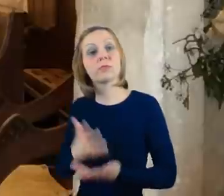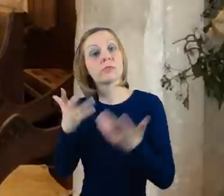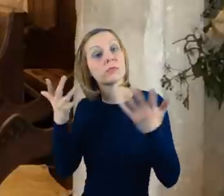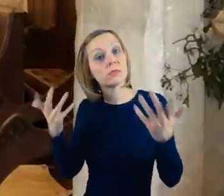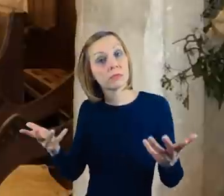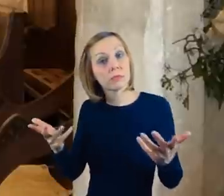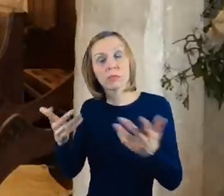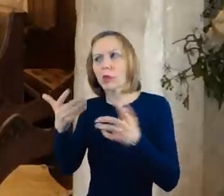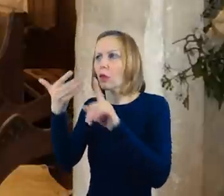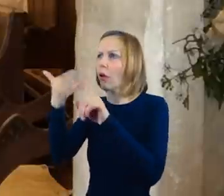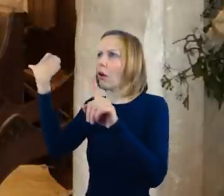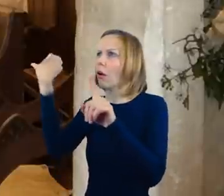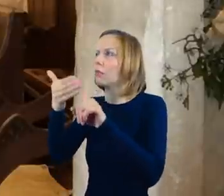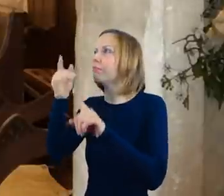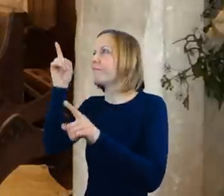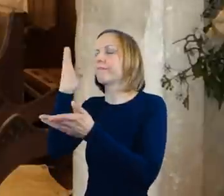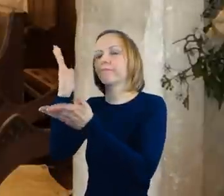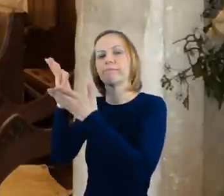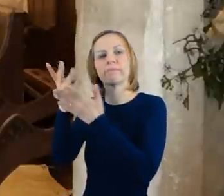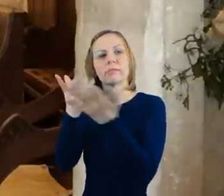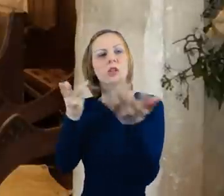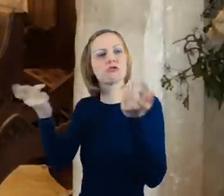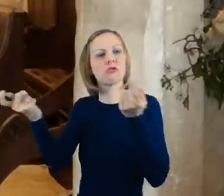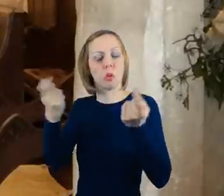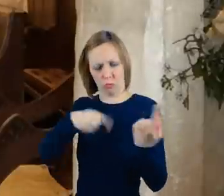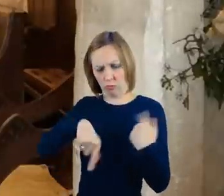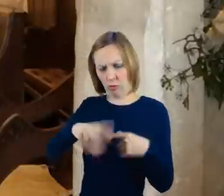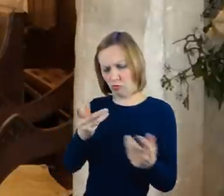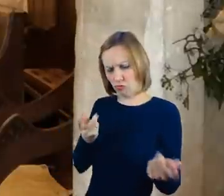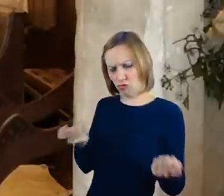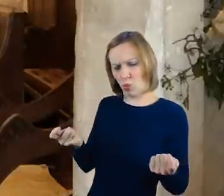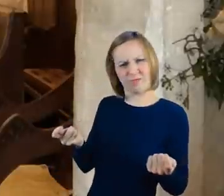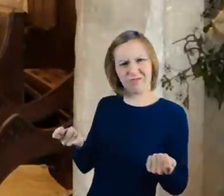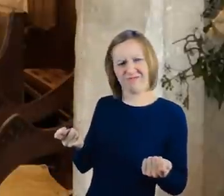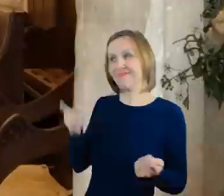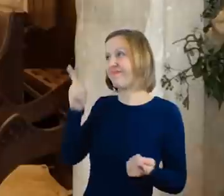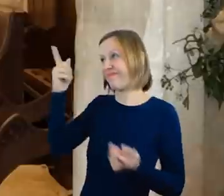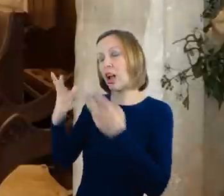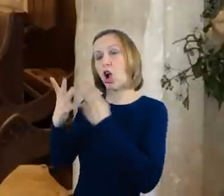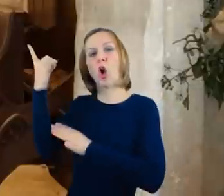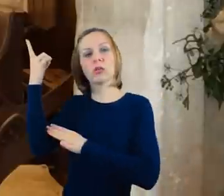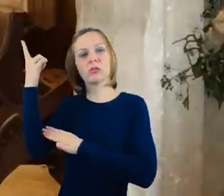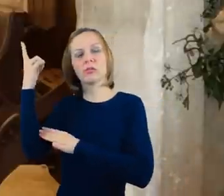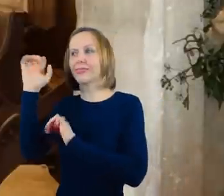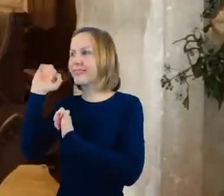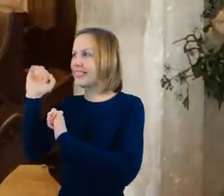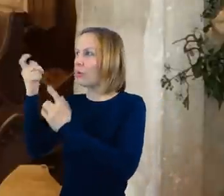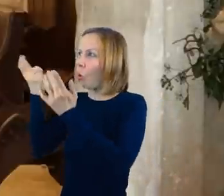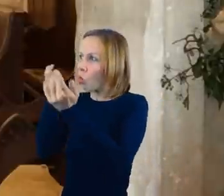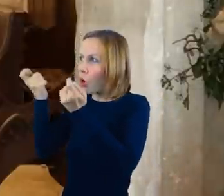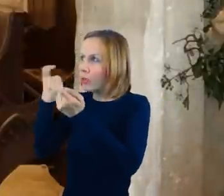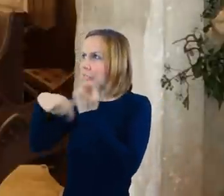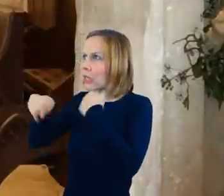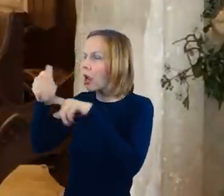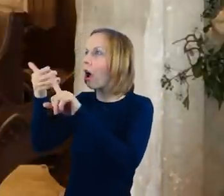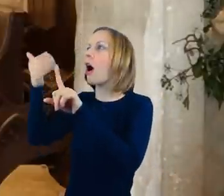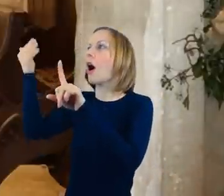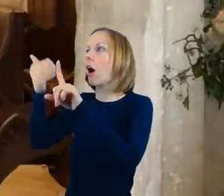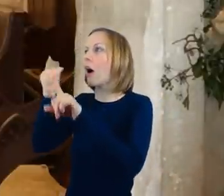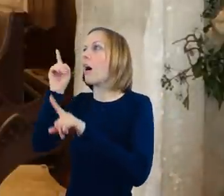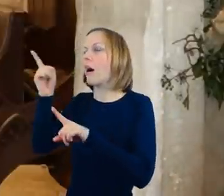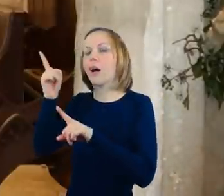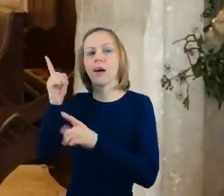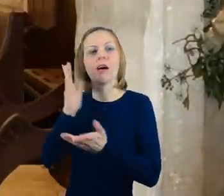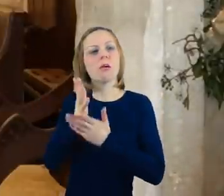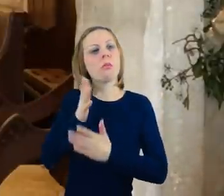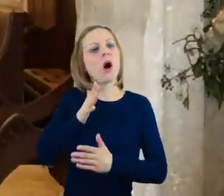that ultimately it is God who is in charge. And when we acknowledge the authority of God, then we can